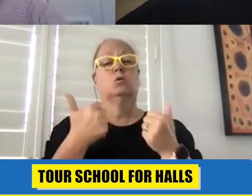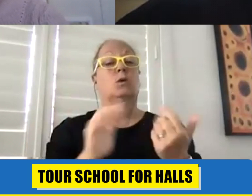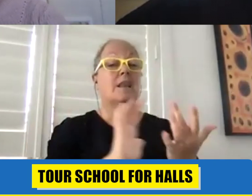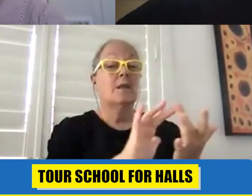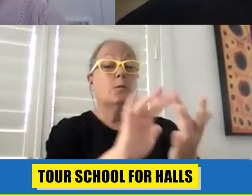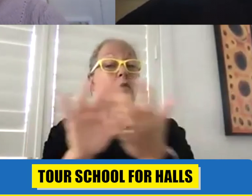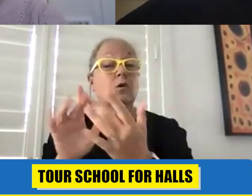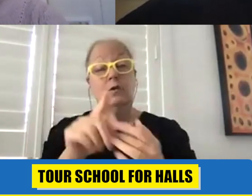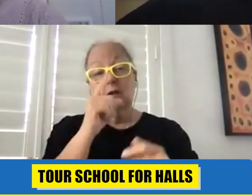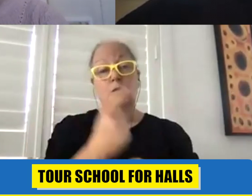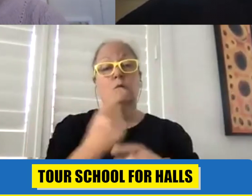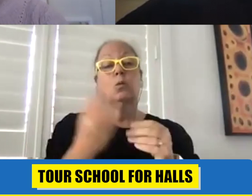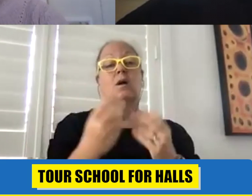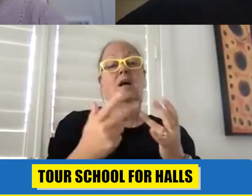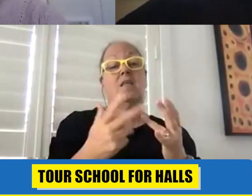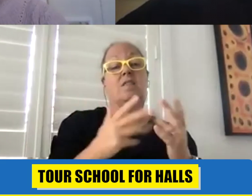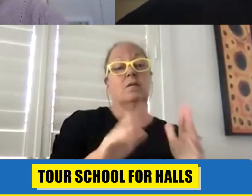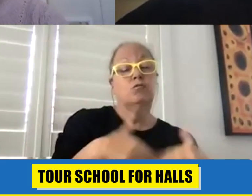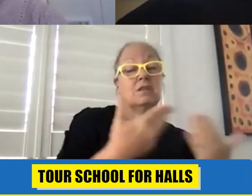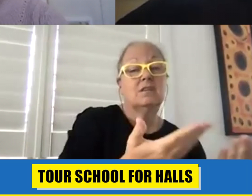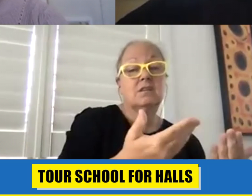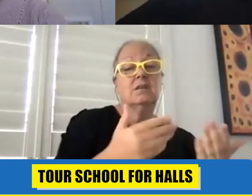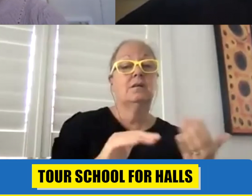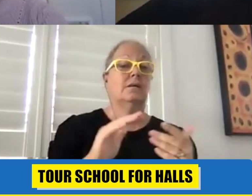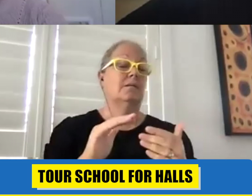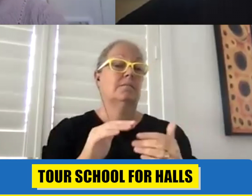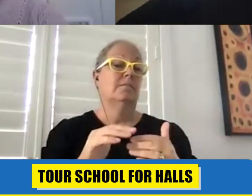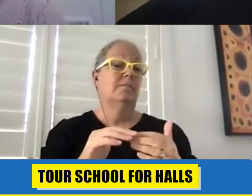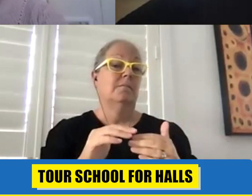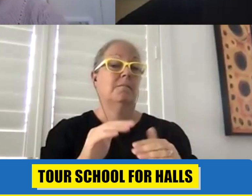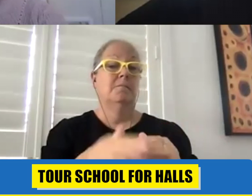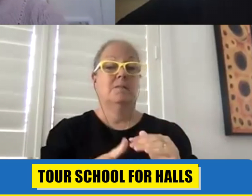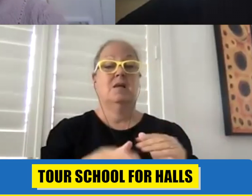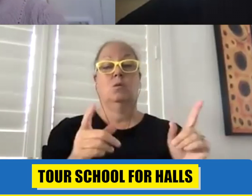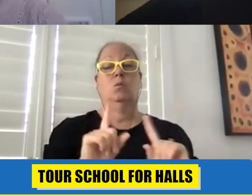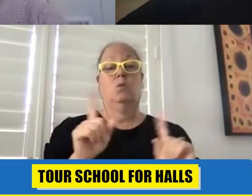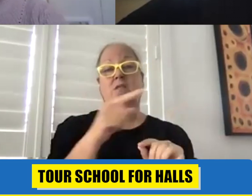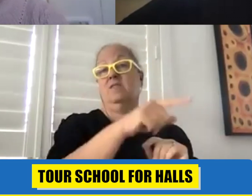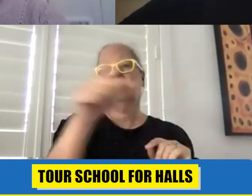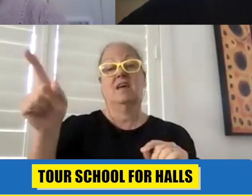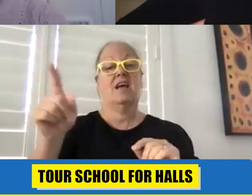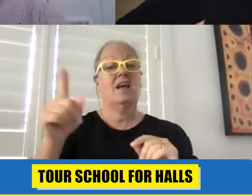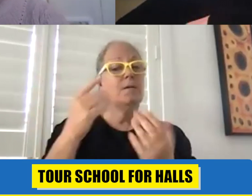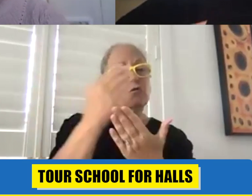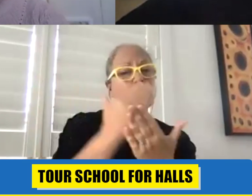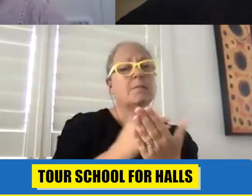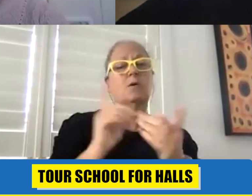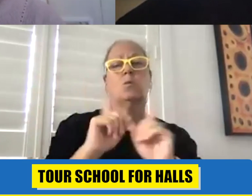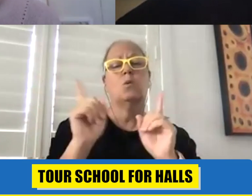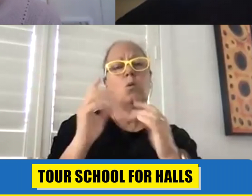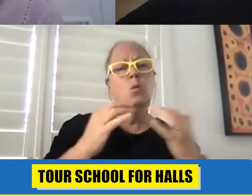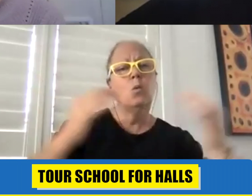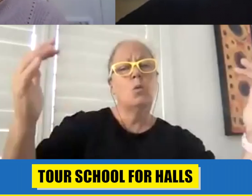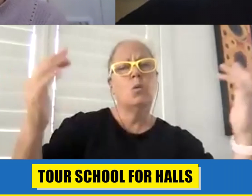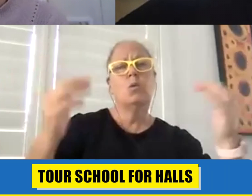can talk to other presenters about the kinds of things that they've been programming and the sorts of audiences that